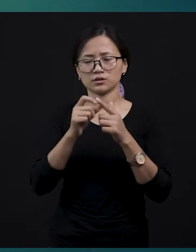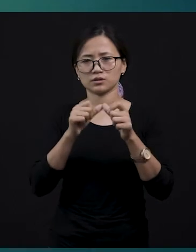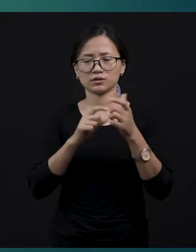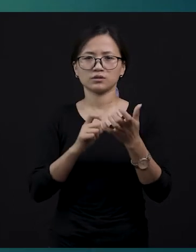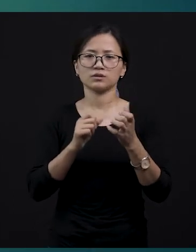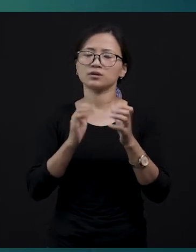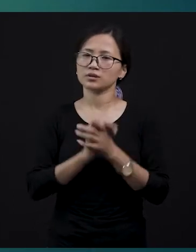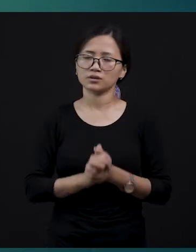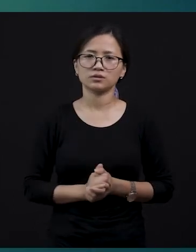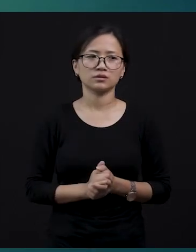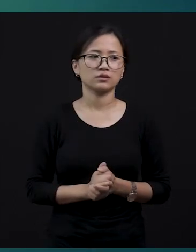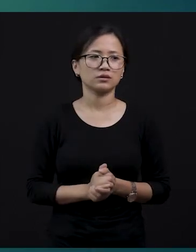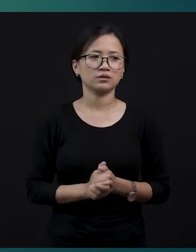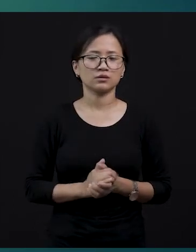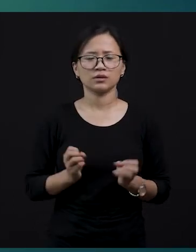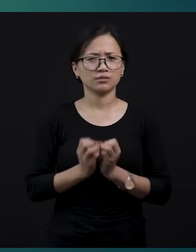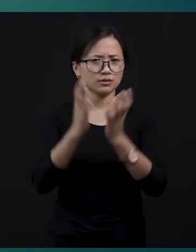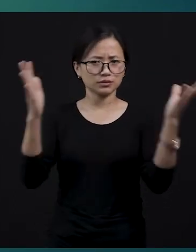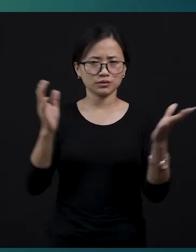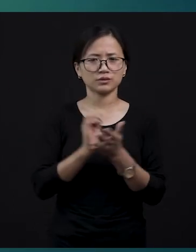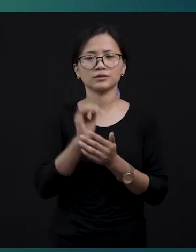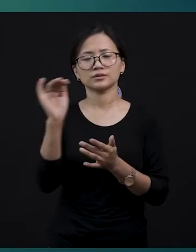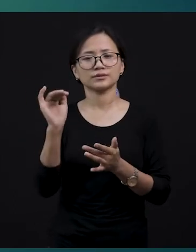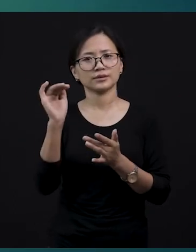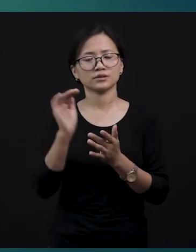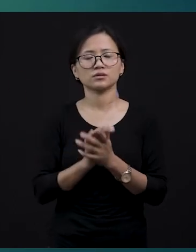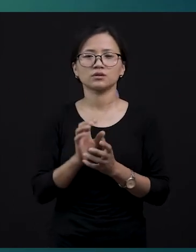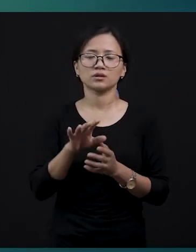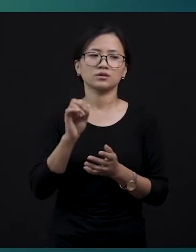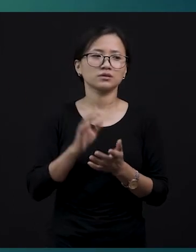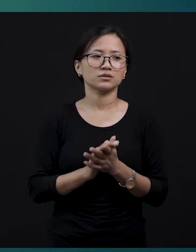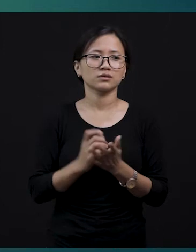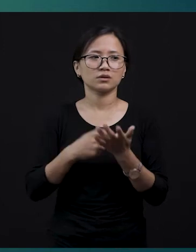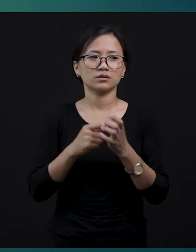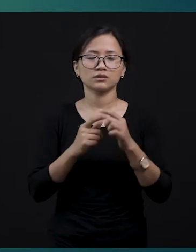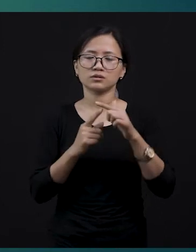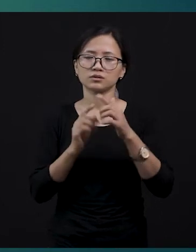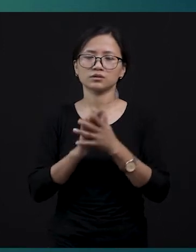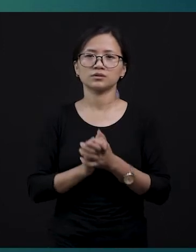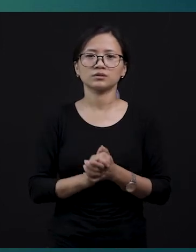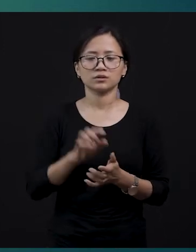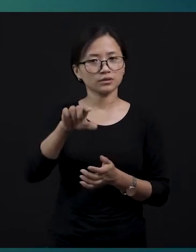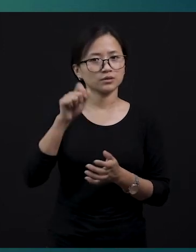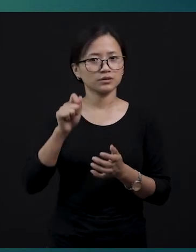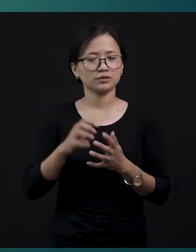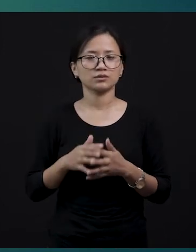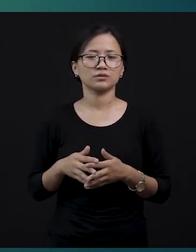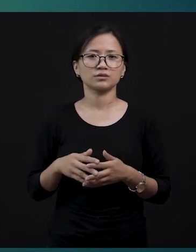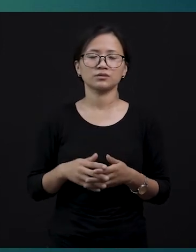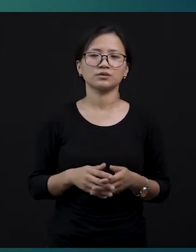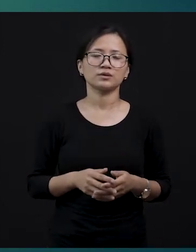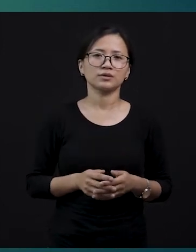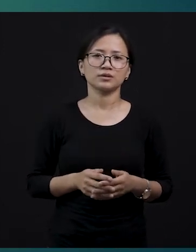parts. But many snakes of this kind, that is the rattlesnake, will be found in the dry